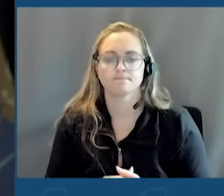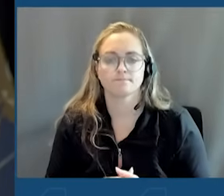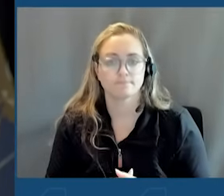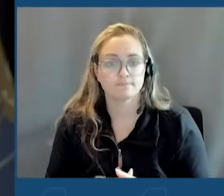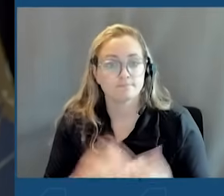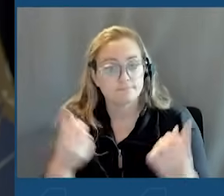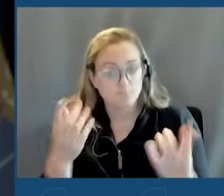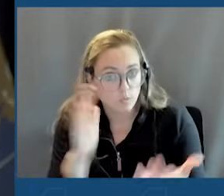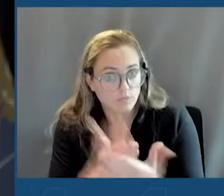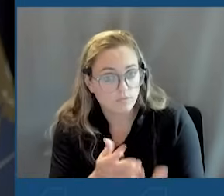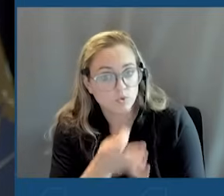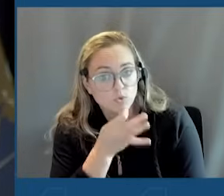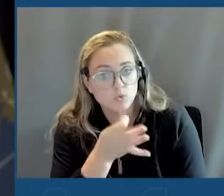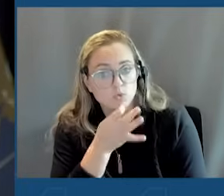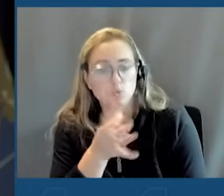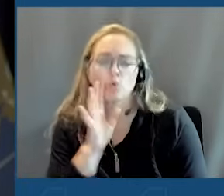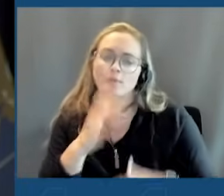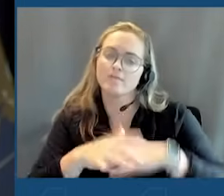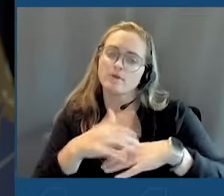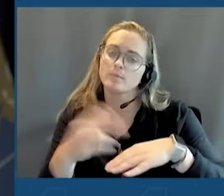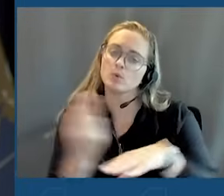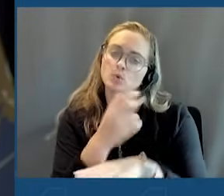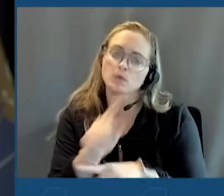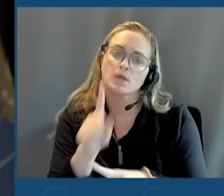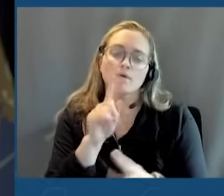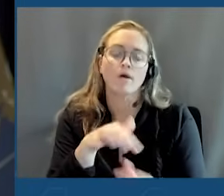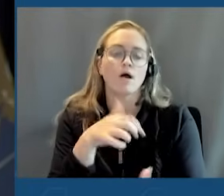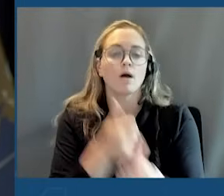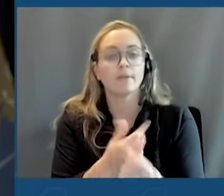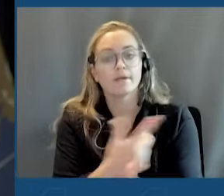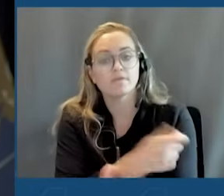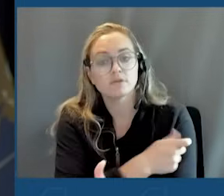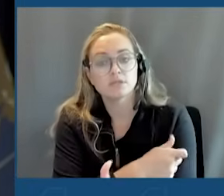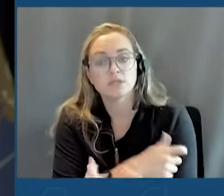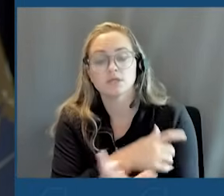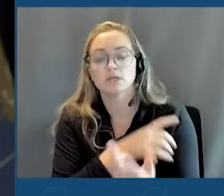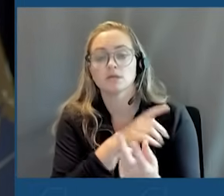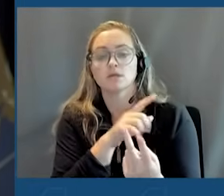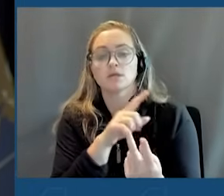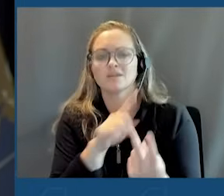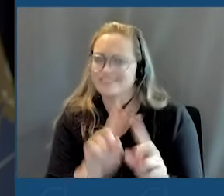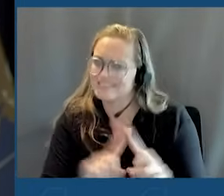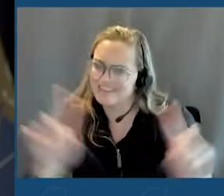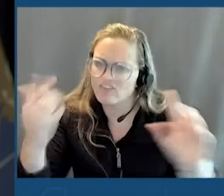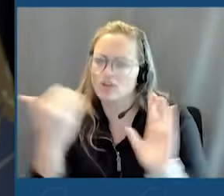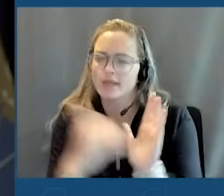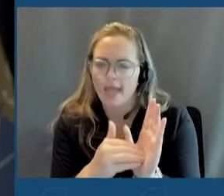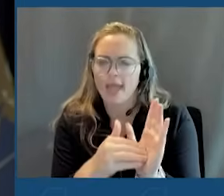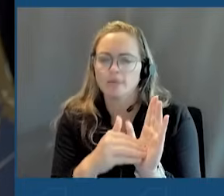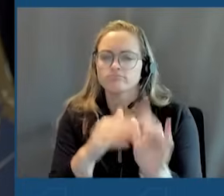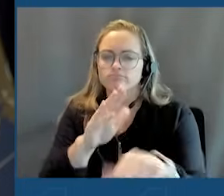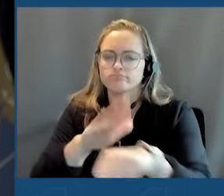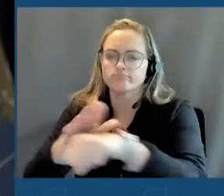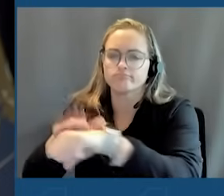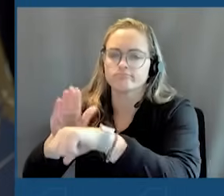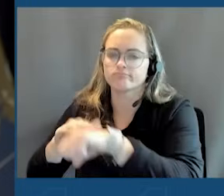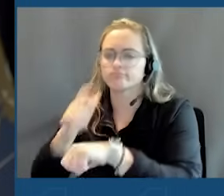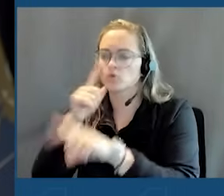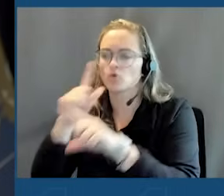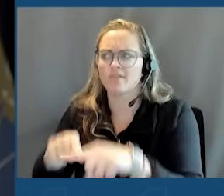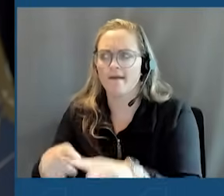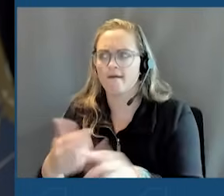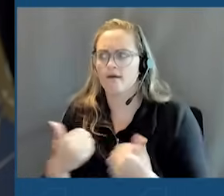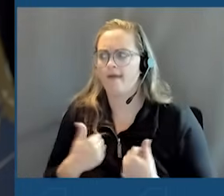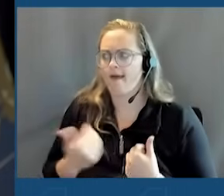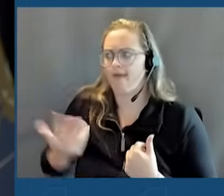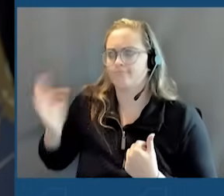gonna be available, so let's use it. Get the updated vaccine. It's very different. Again, tell everybody, don't rely on the fact that you